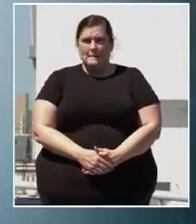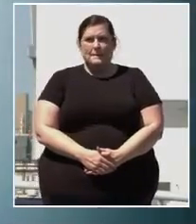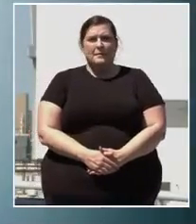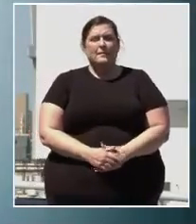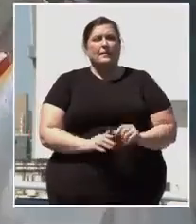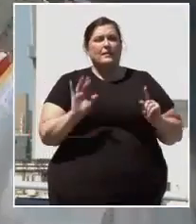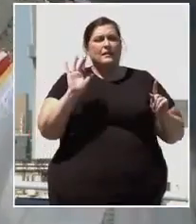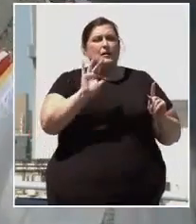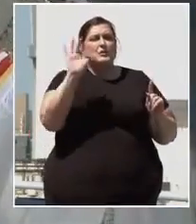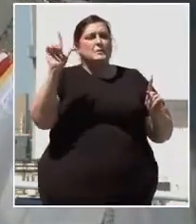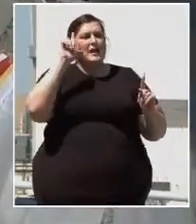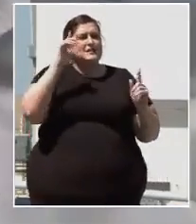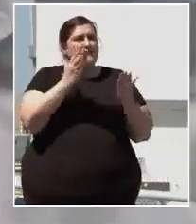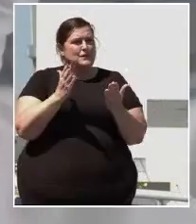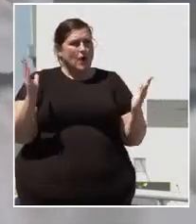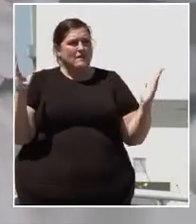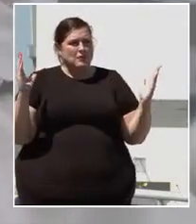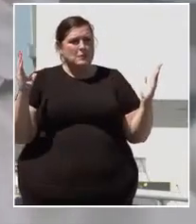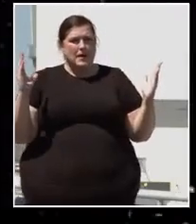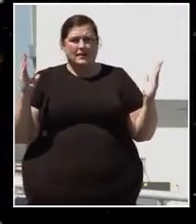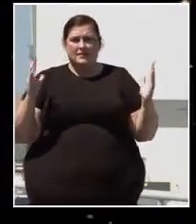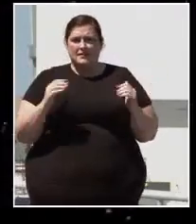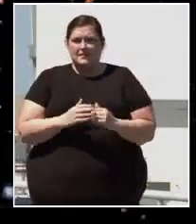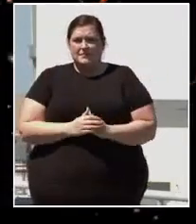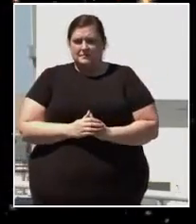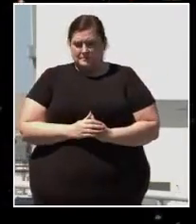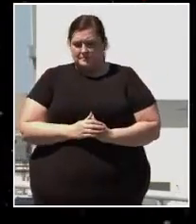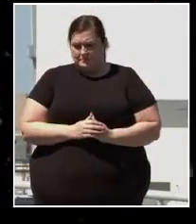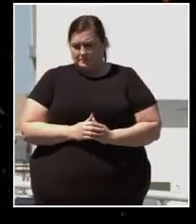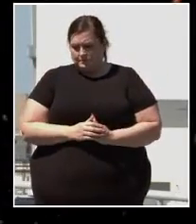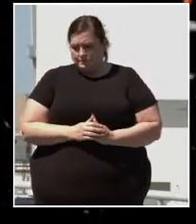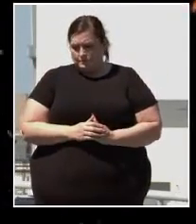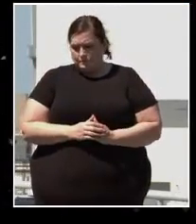space is for everyone we're all working towards a common